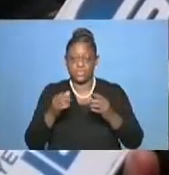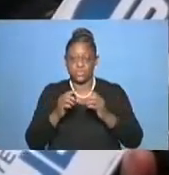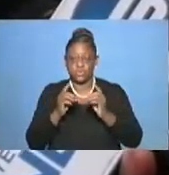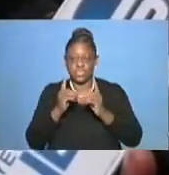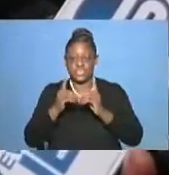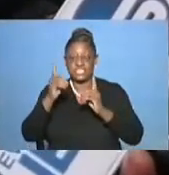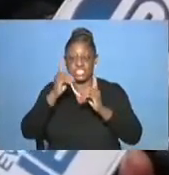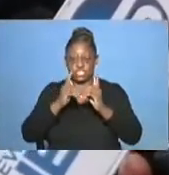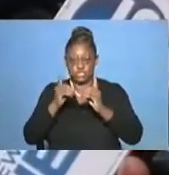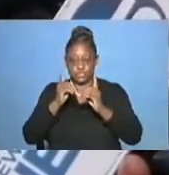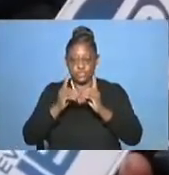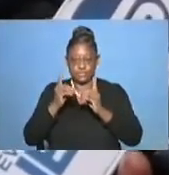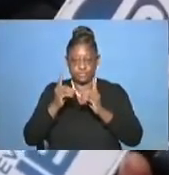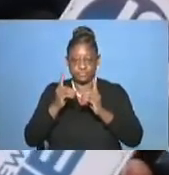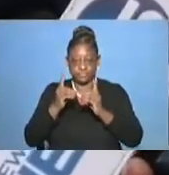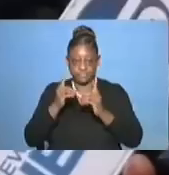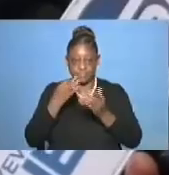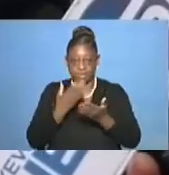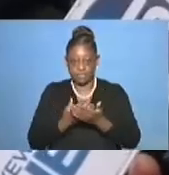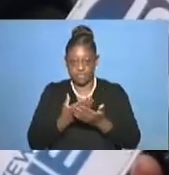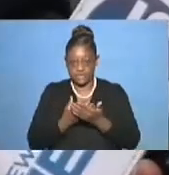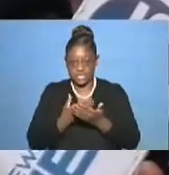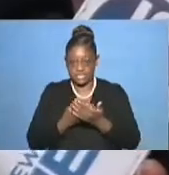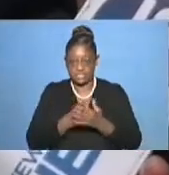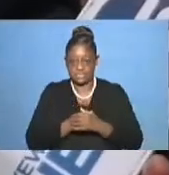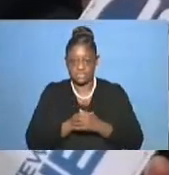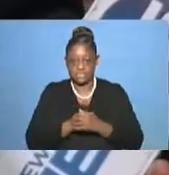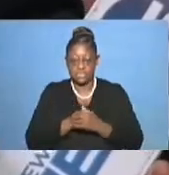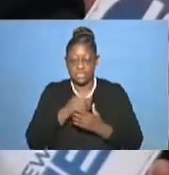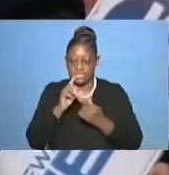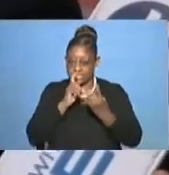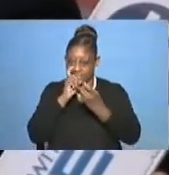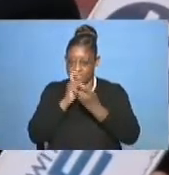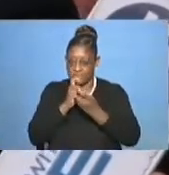business. As it relates to the specifics,